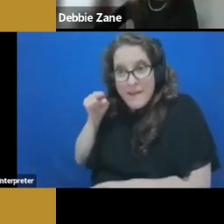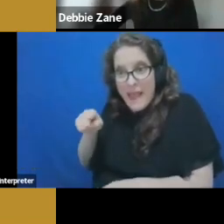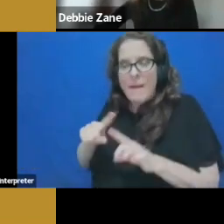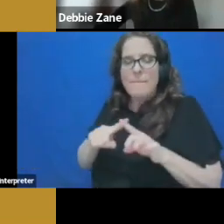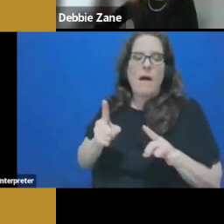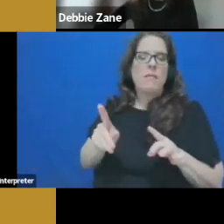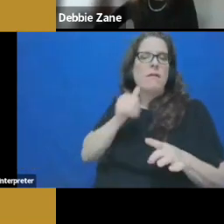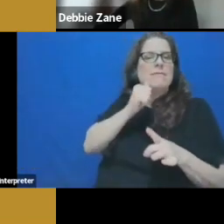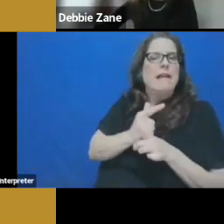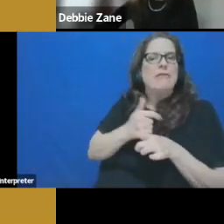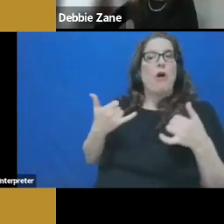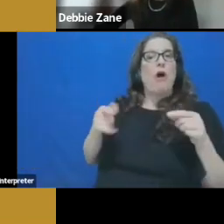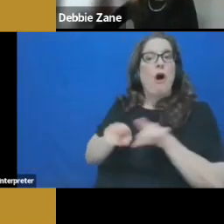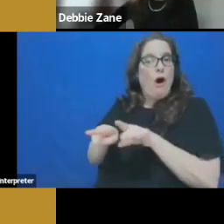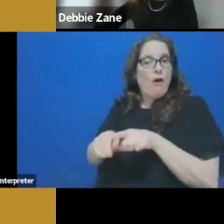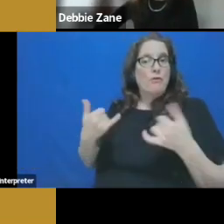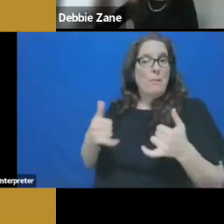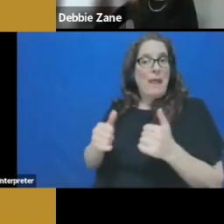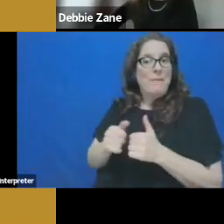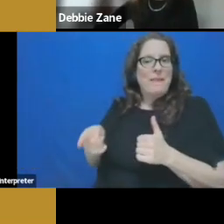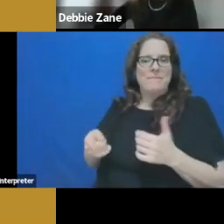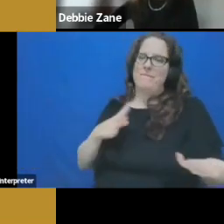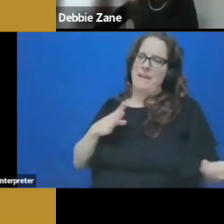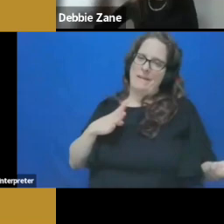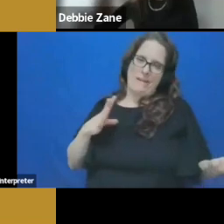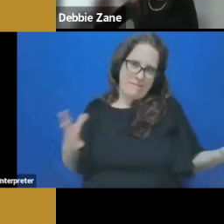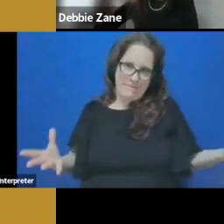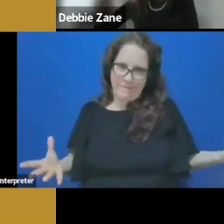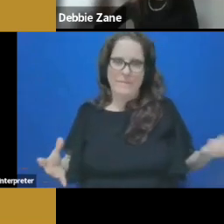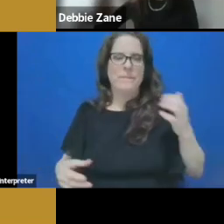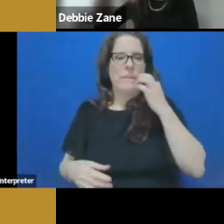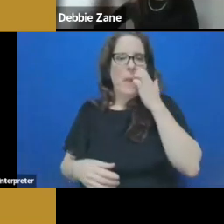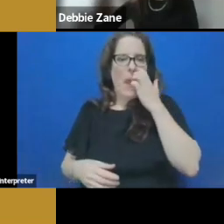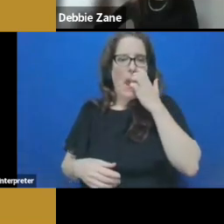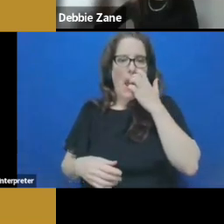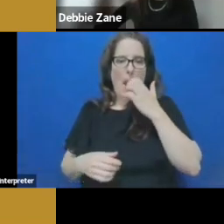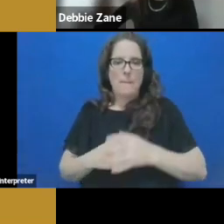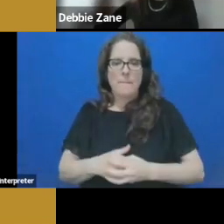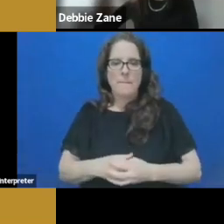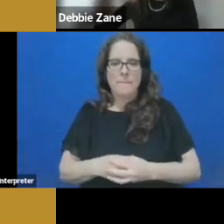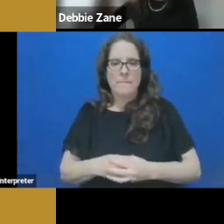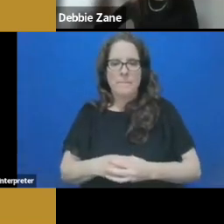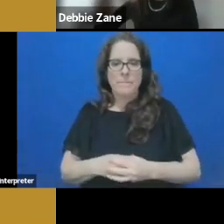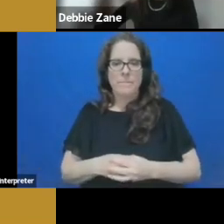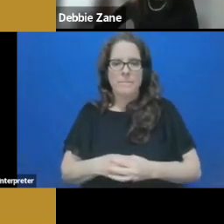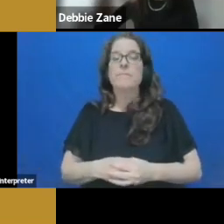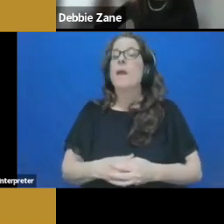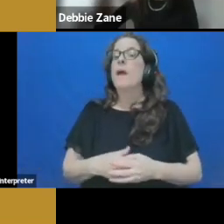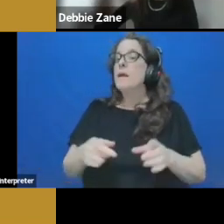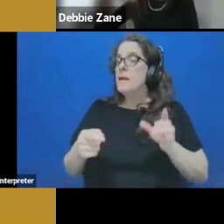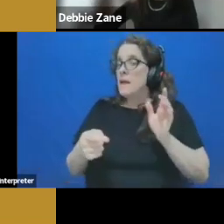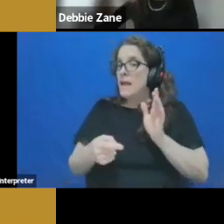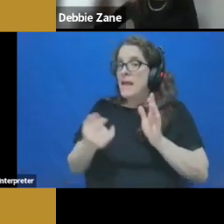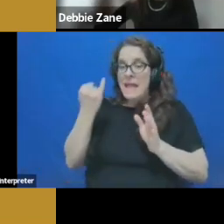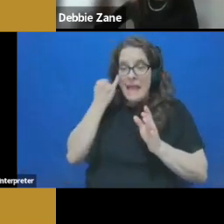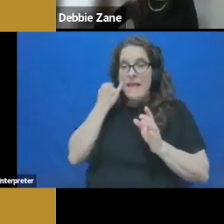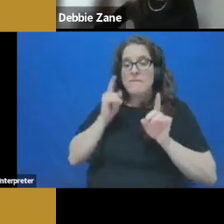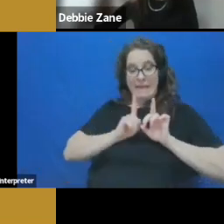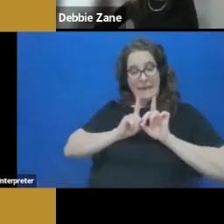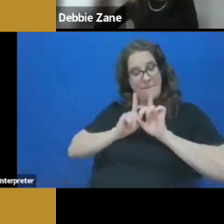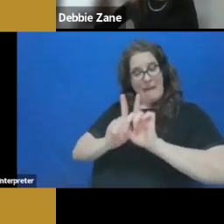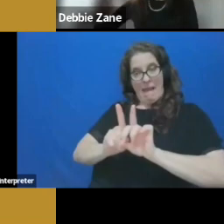if the beneficiary requires assistance. Travel for a third party to visit the beneficiary is allowed if checking